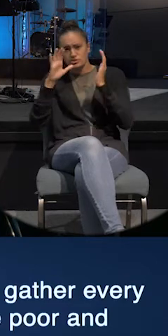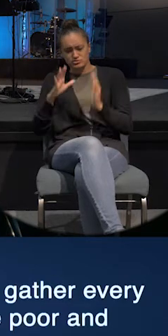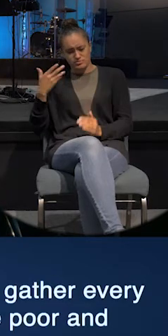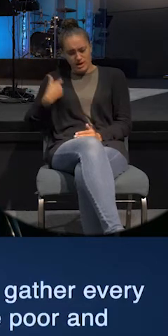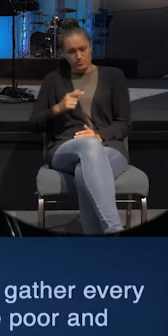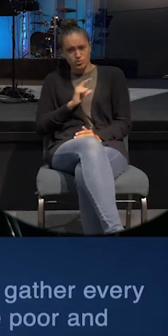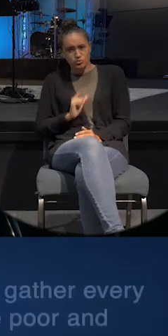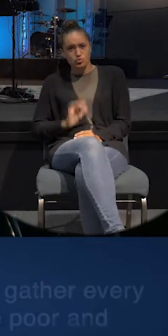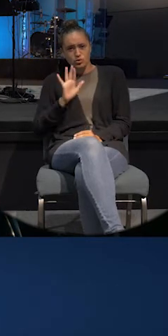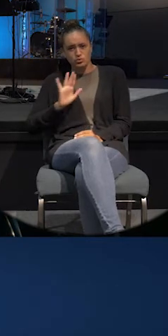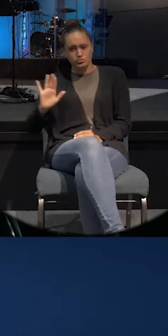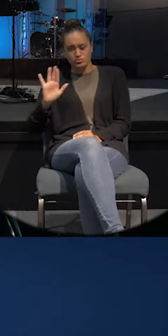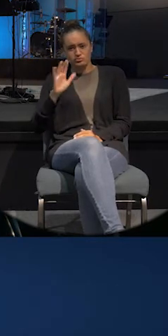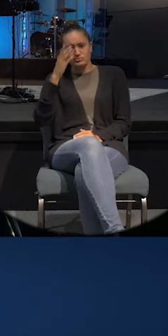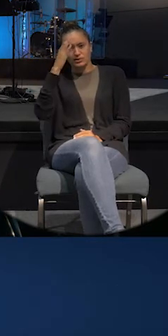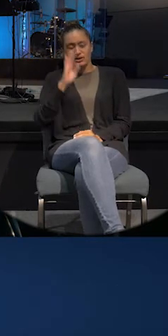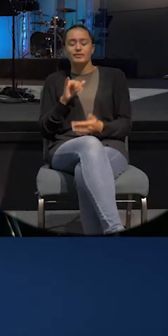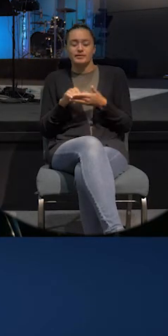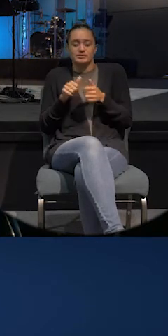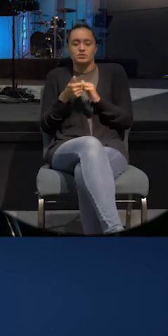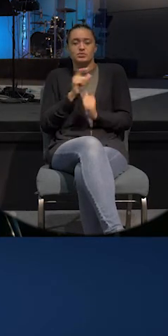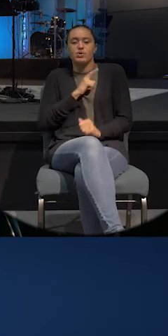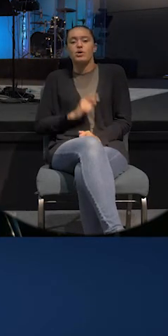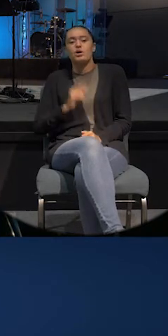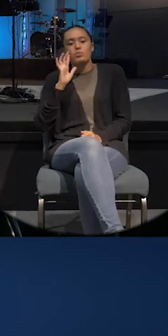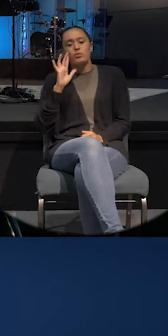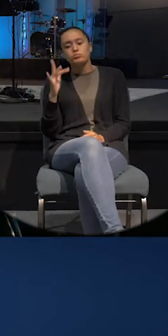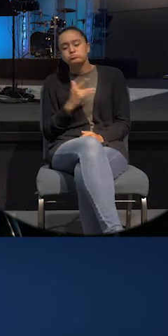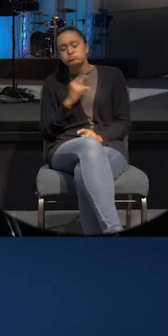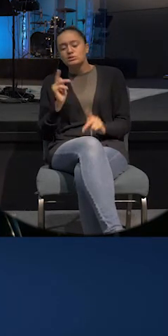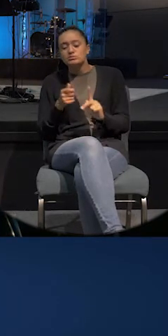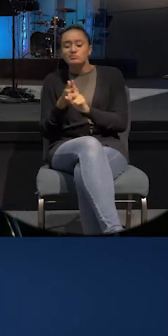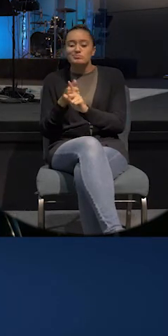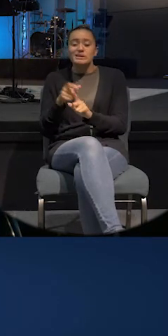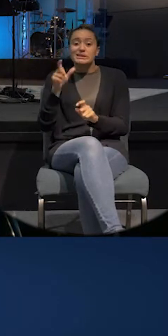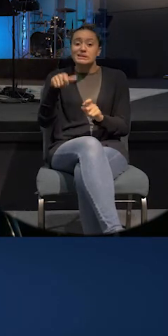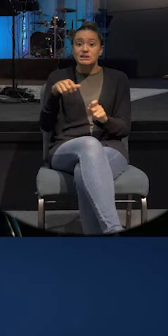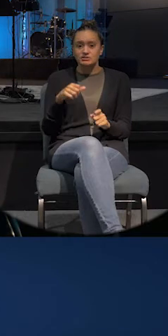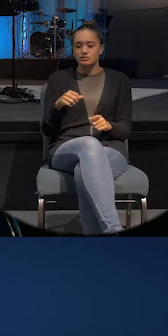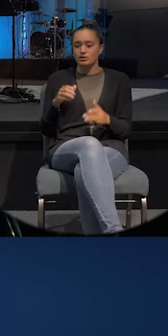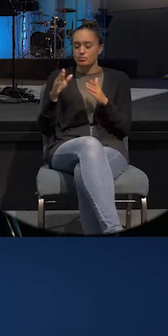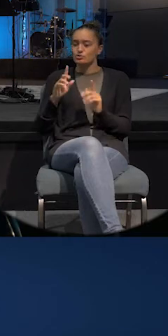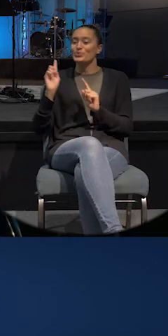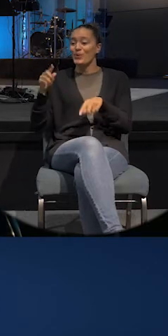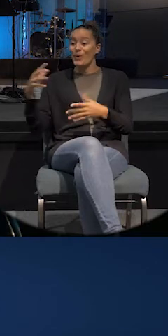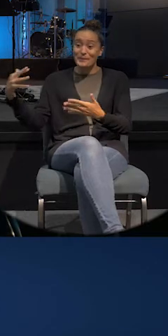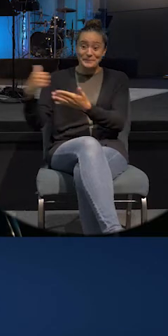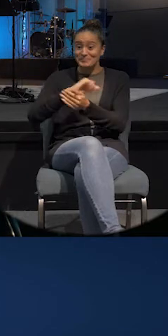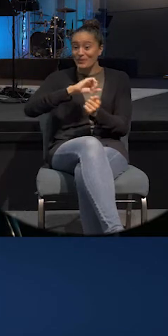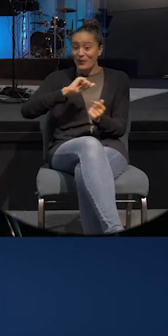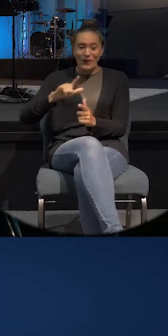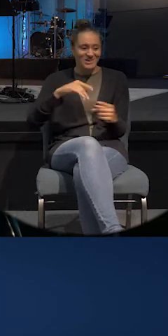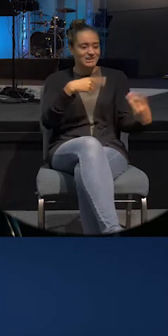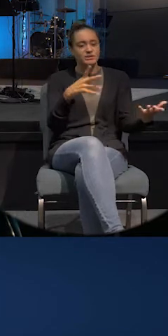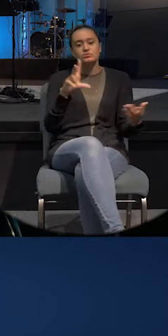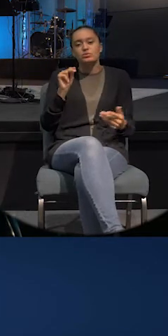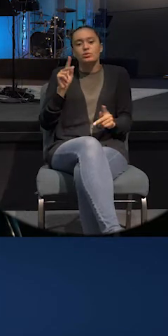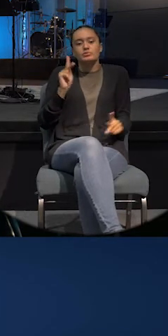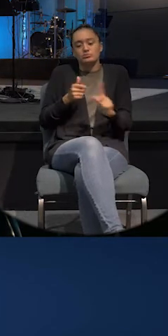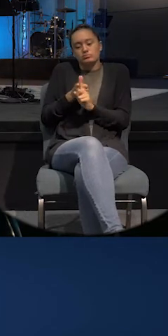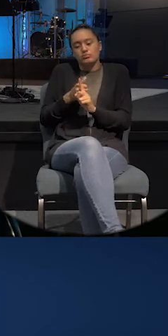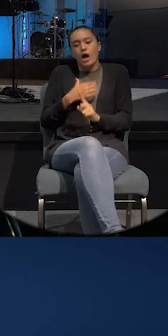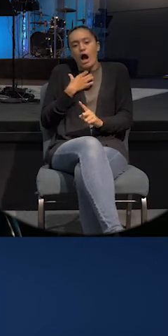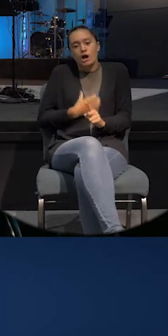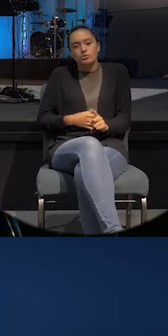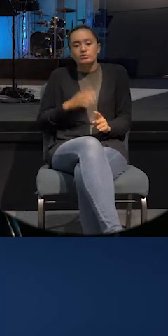Lord would minister to those who were in need. That somebody didn't go and pick the grain and give it to him. Those who were hungry went in, and on their own, they